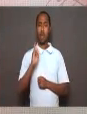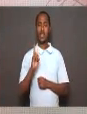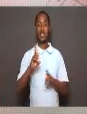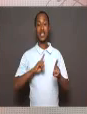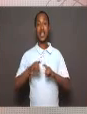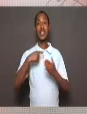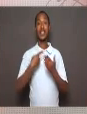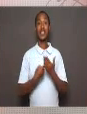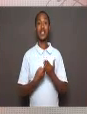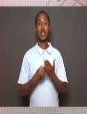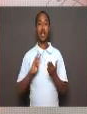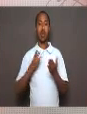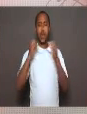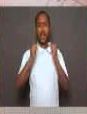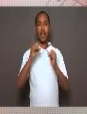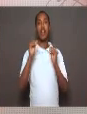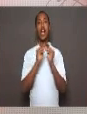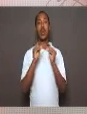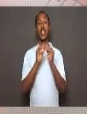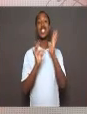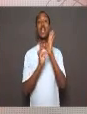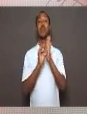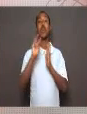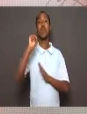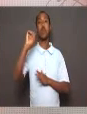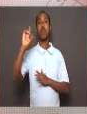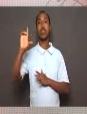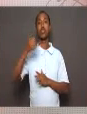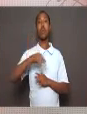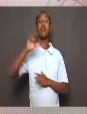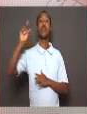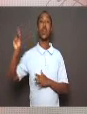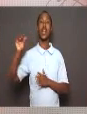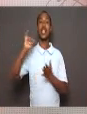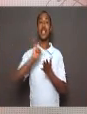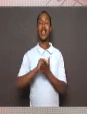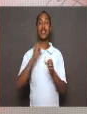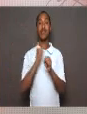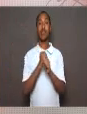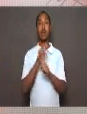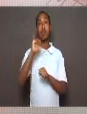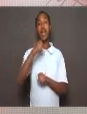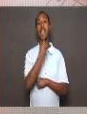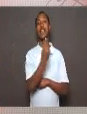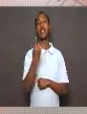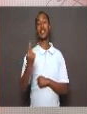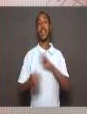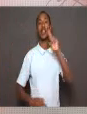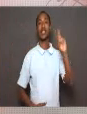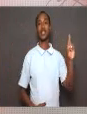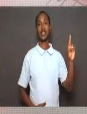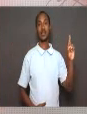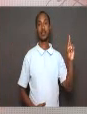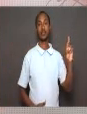Once we have done this, we can calculate the number of moles of product that would be formed by